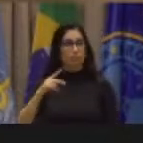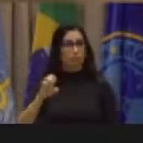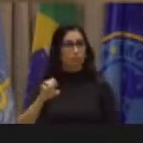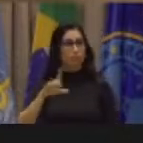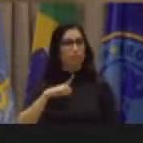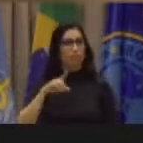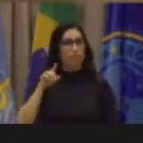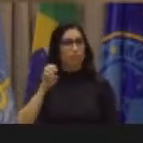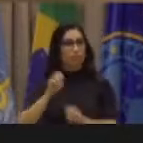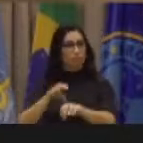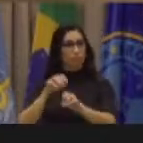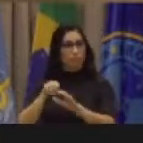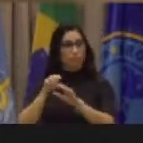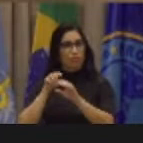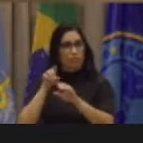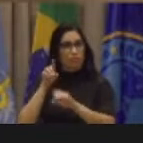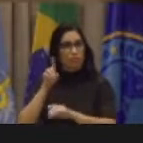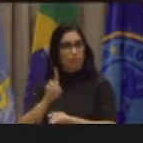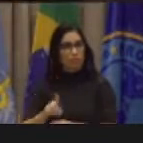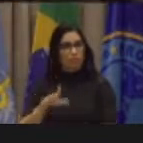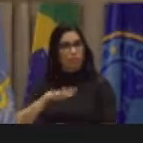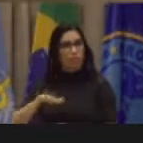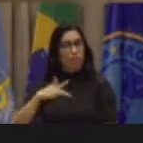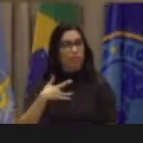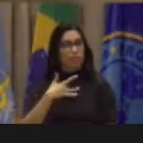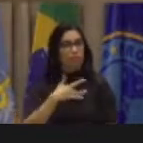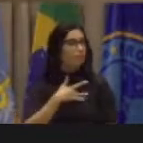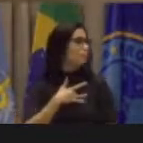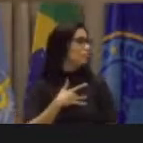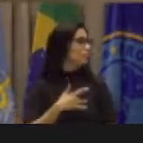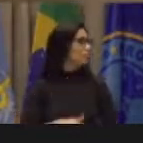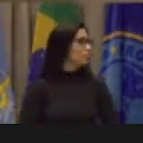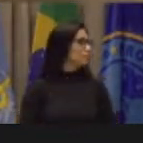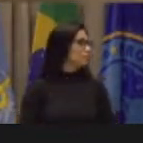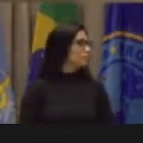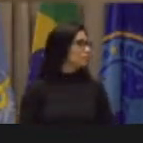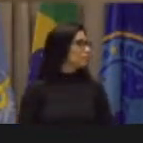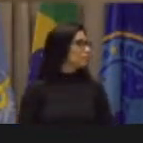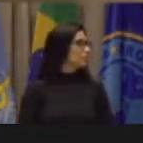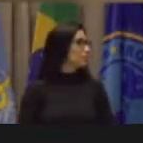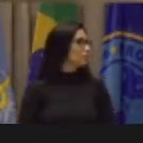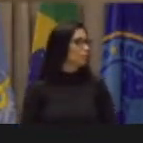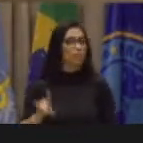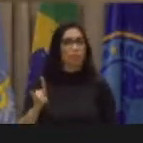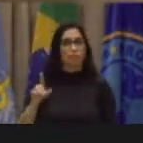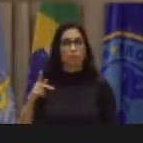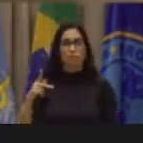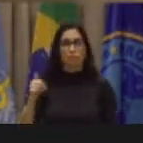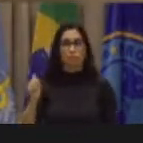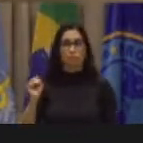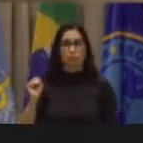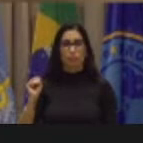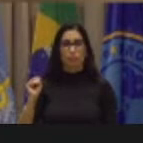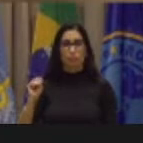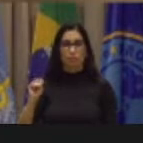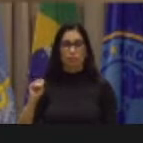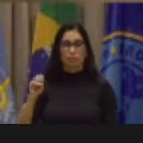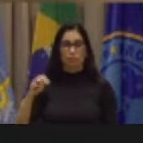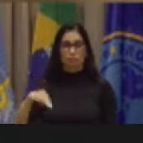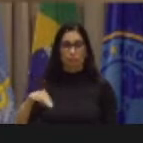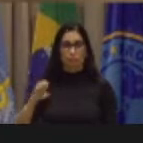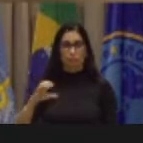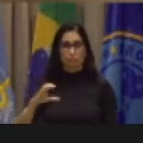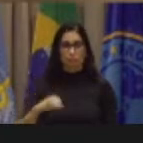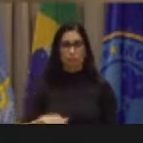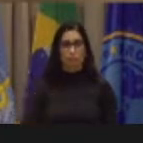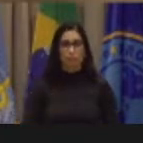Cesar Gato, Director of Teaching, Research and Healthcare, Depas Meki. Is that right?